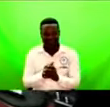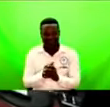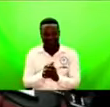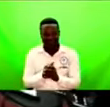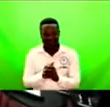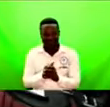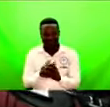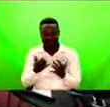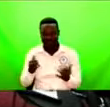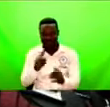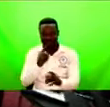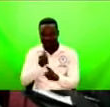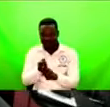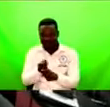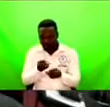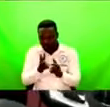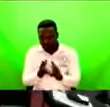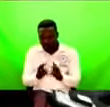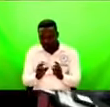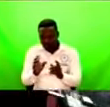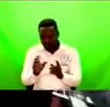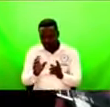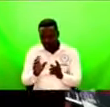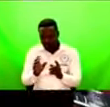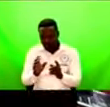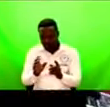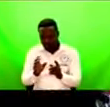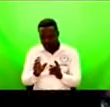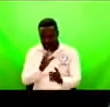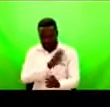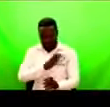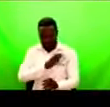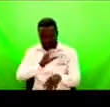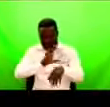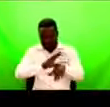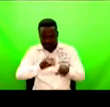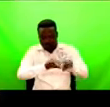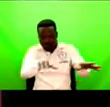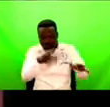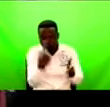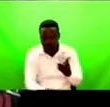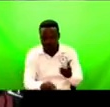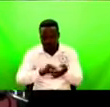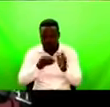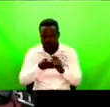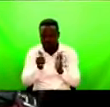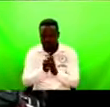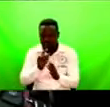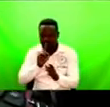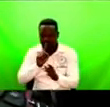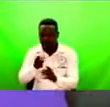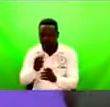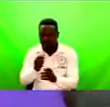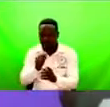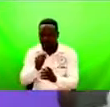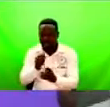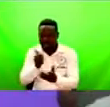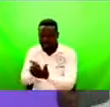One of the major characteristics of the Church Unleashed is that it grows broader in